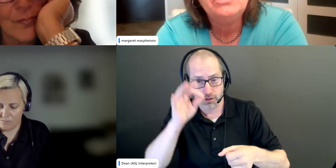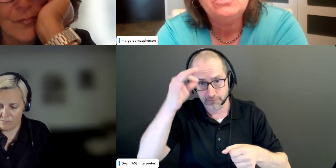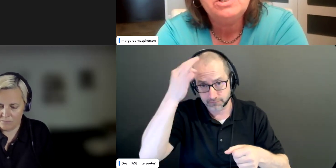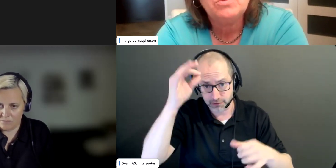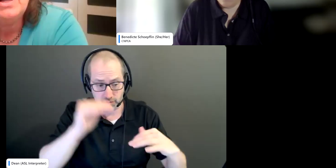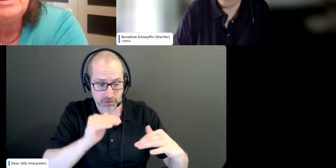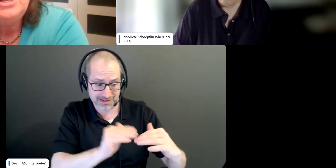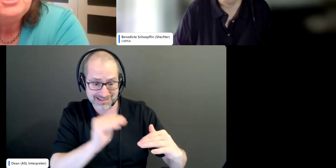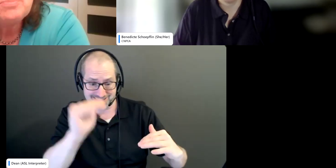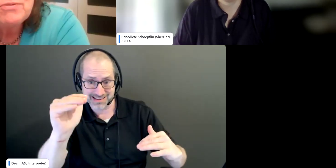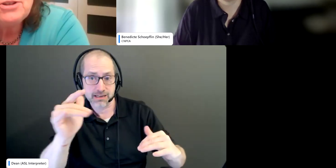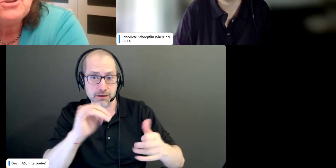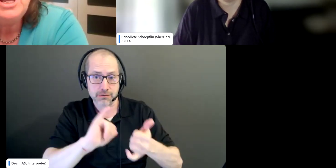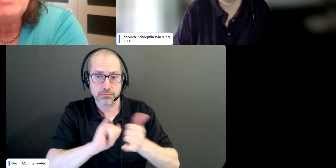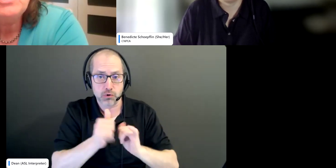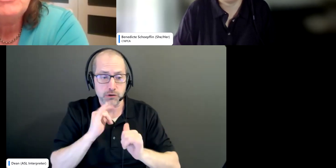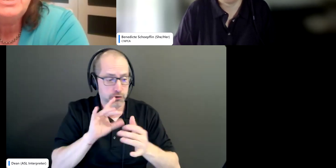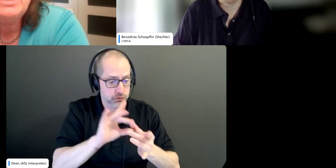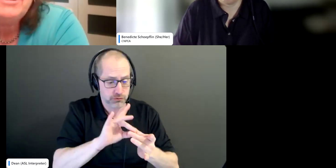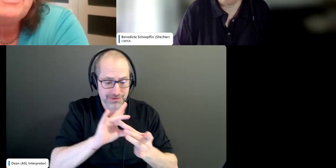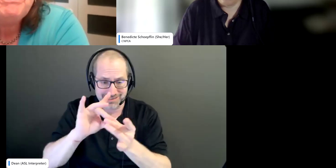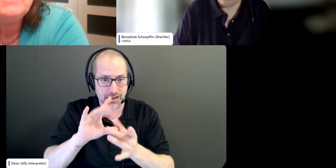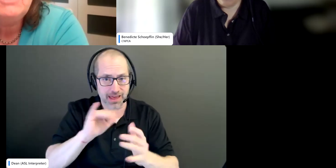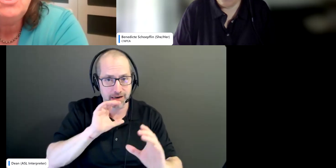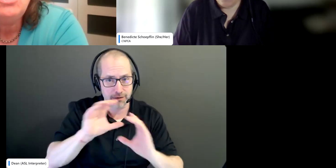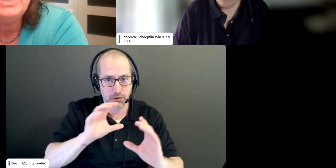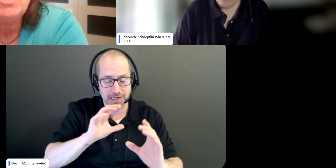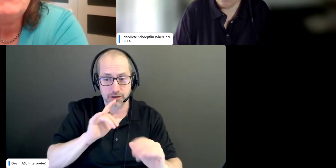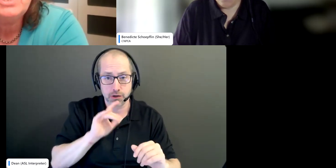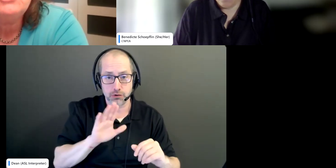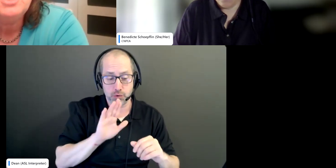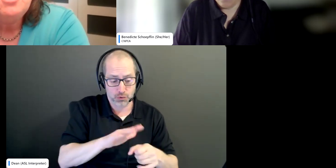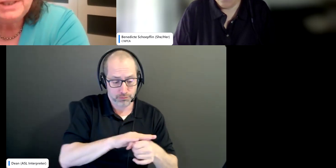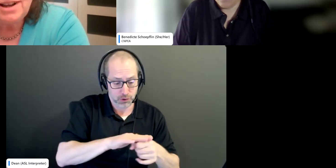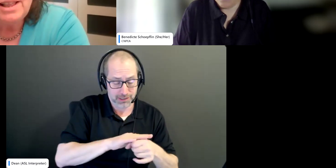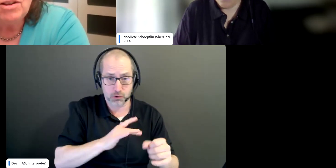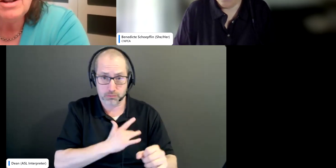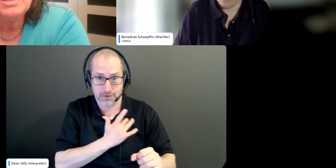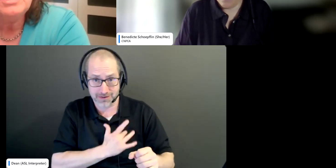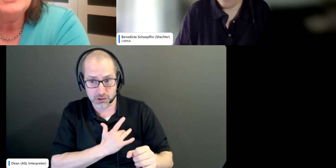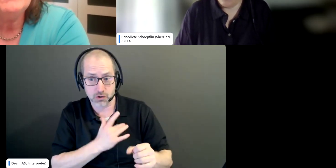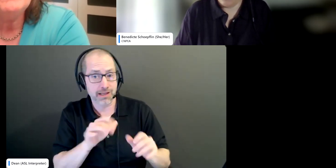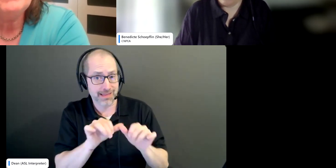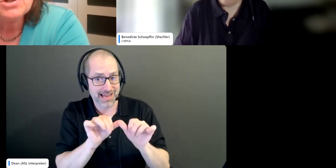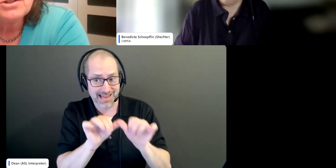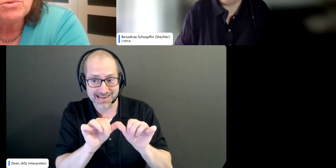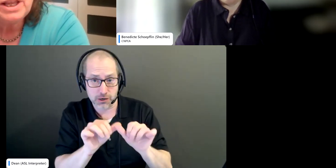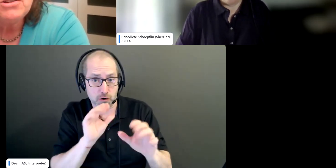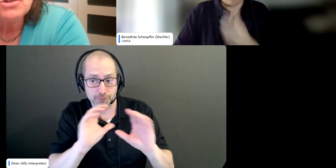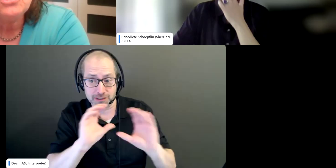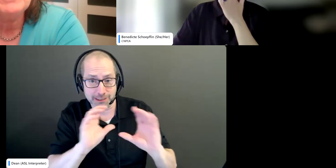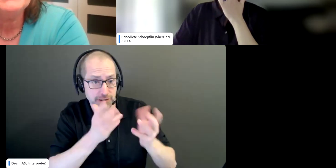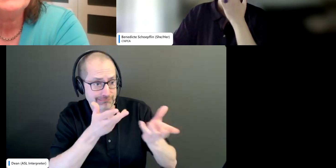networks can do as well, your provincial networks. Like, it's an ongoing conversation, but dialogue,